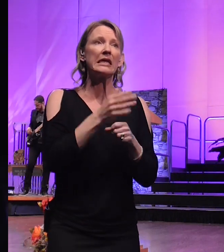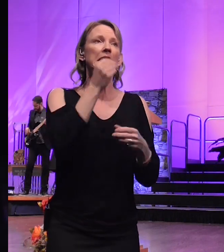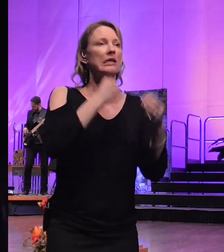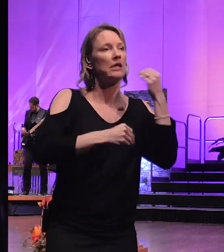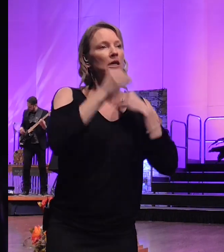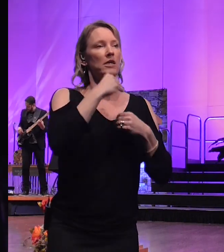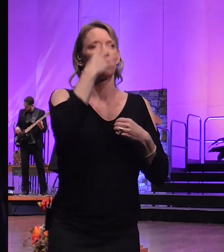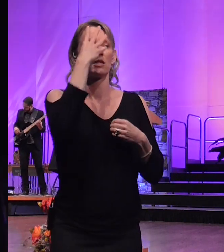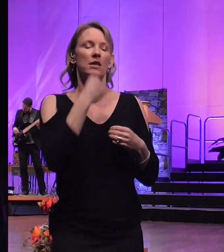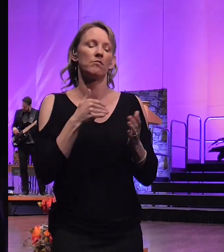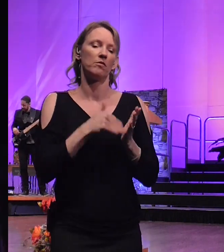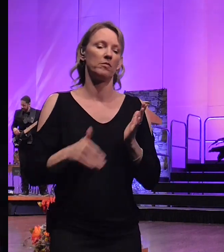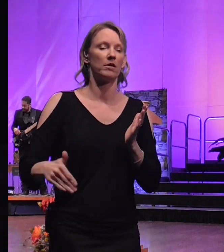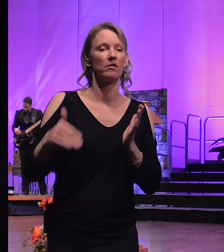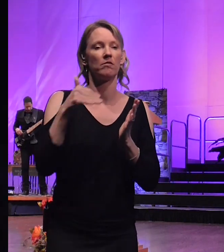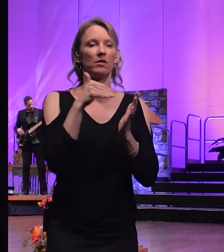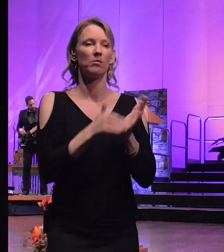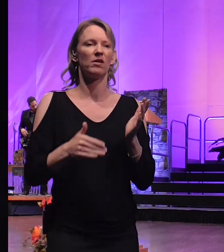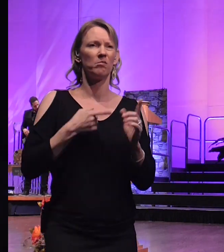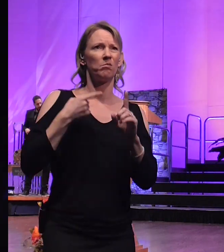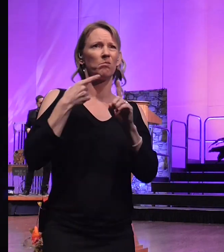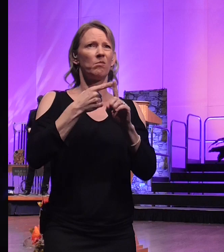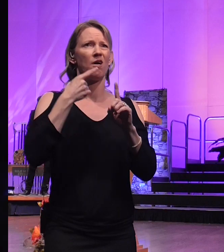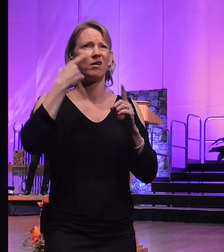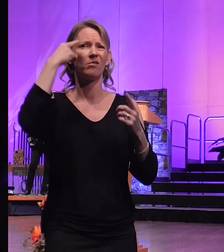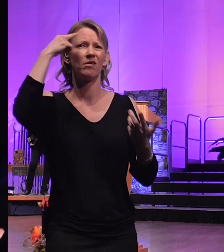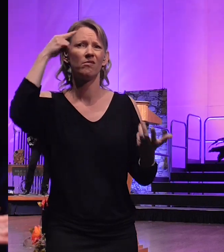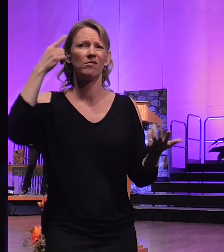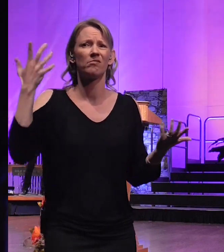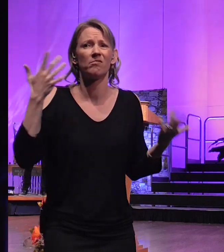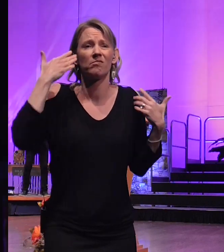Eat, sleep, repeat and repeat it. What is the point, what's